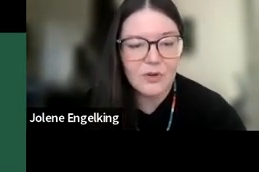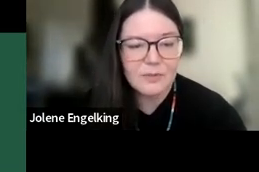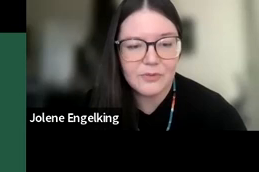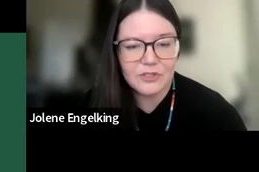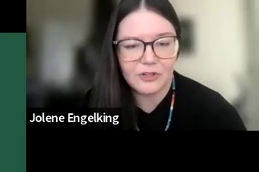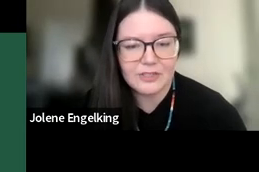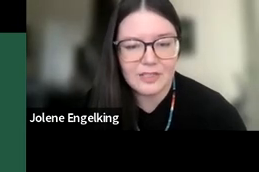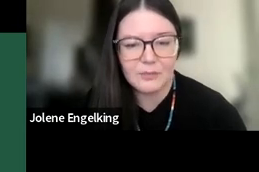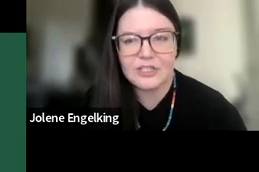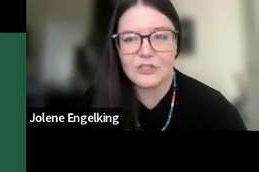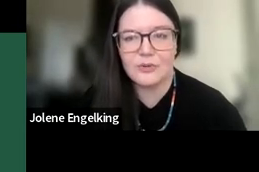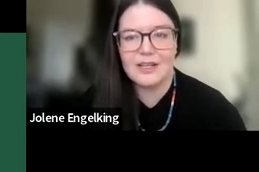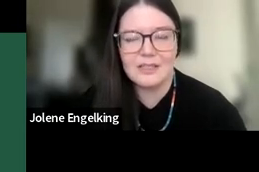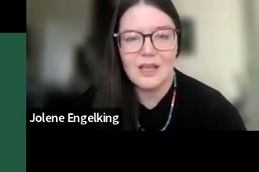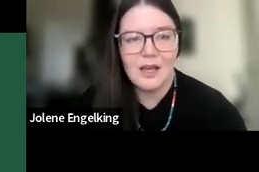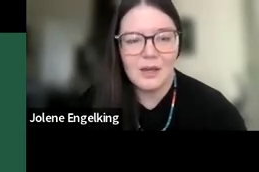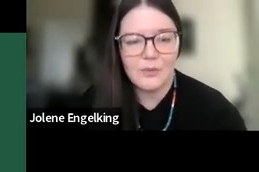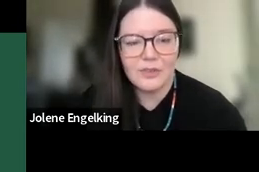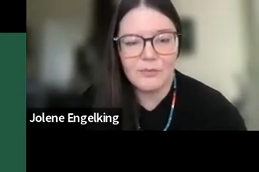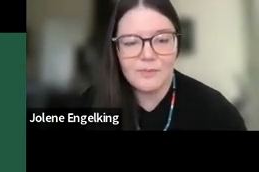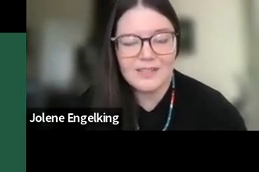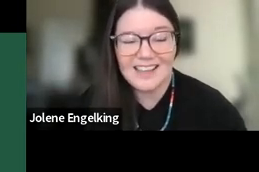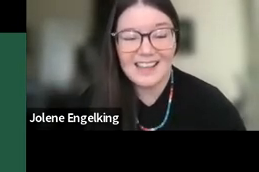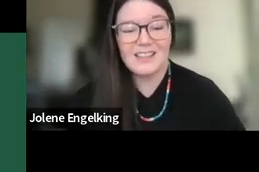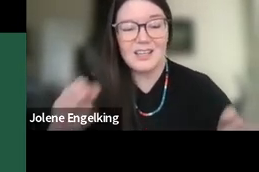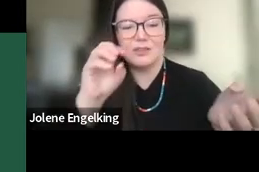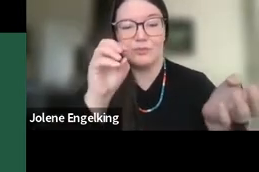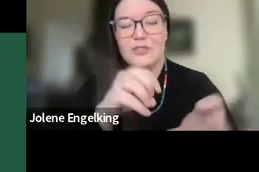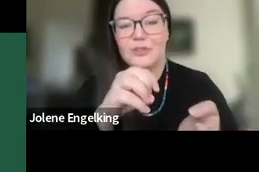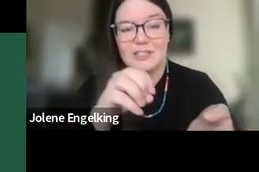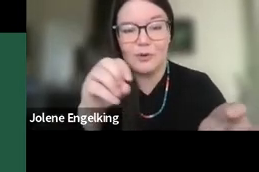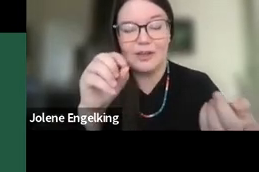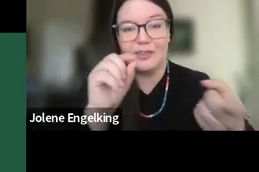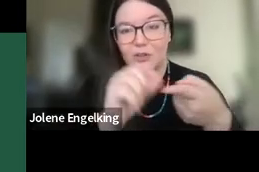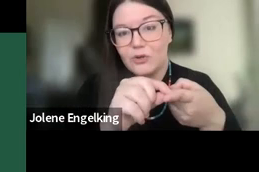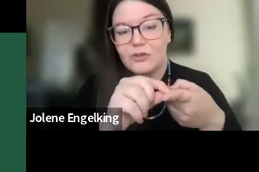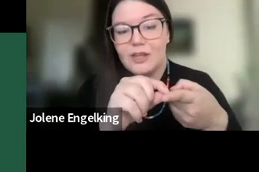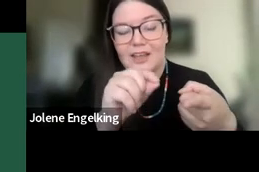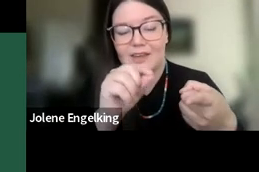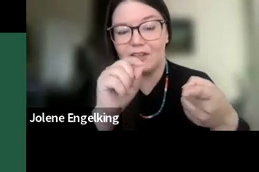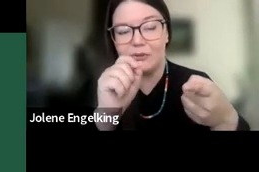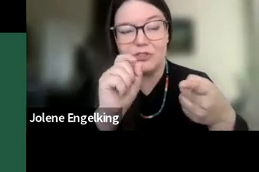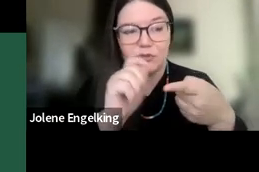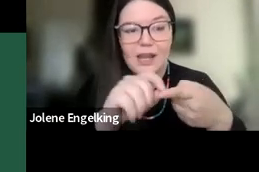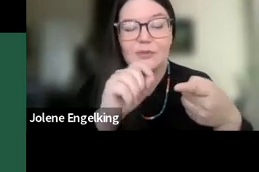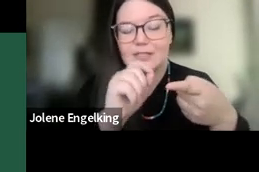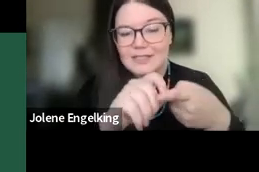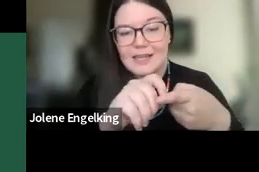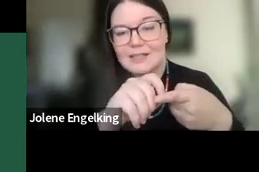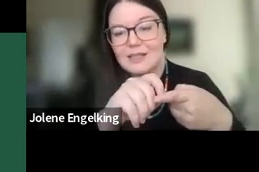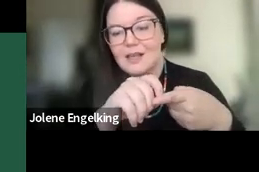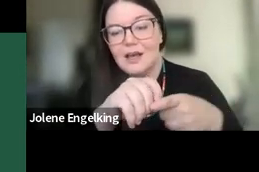somebody who knows about those current and emerging trends within the movement, and resources both on the local, and that includes